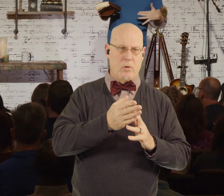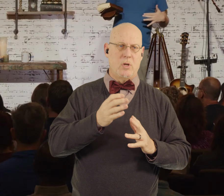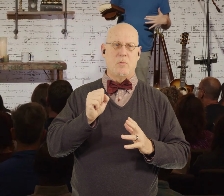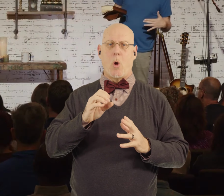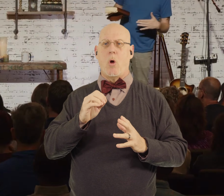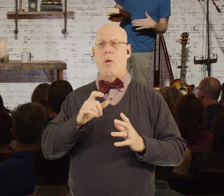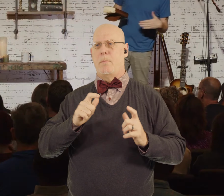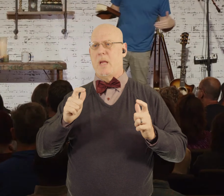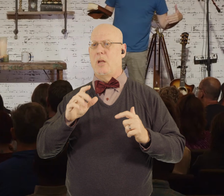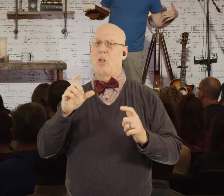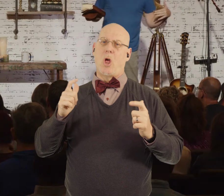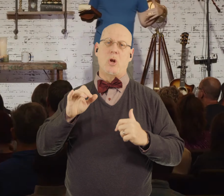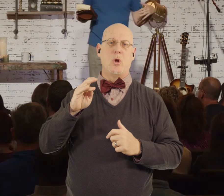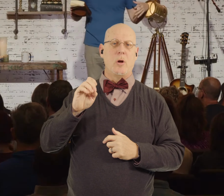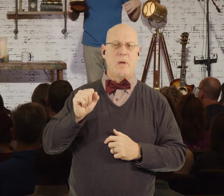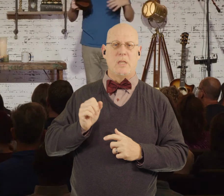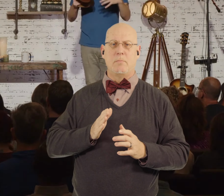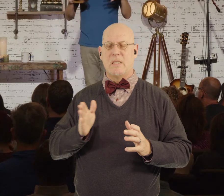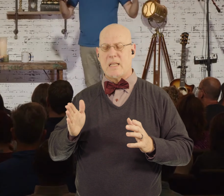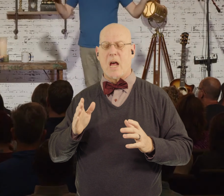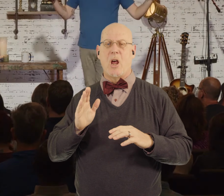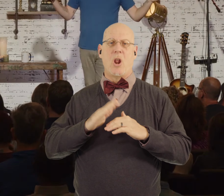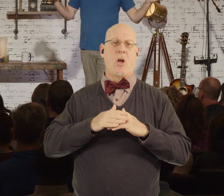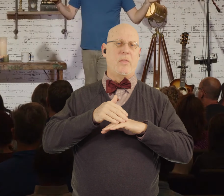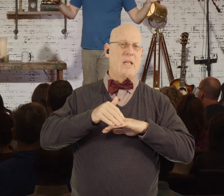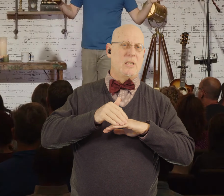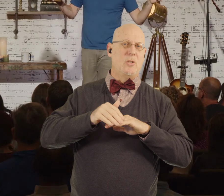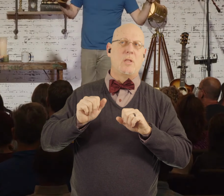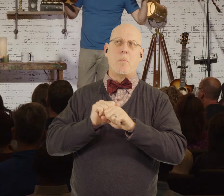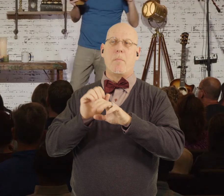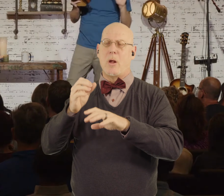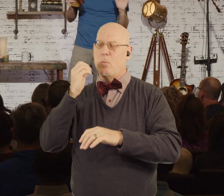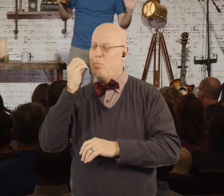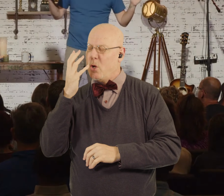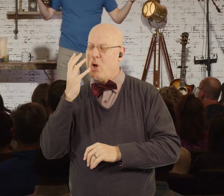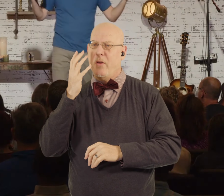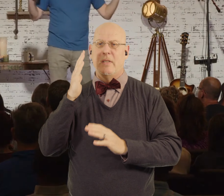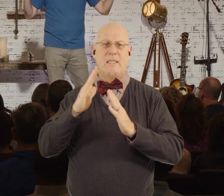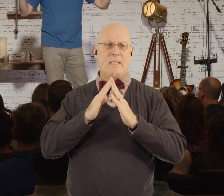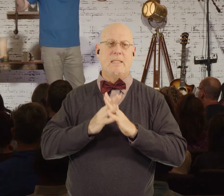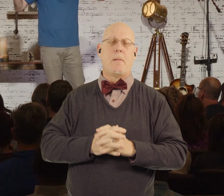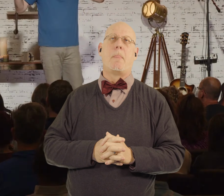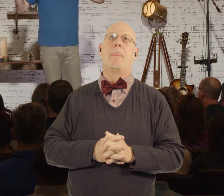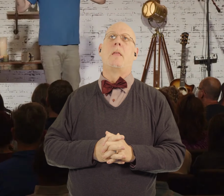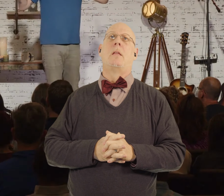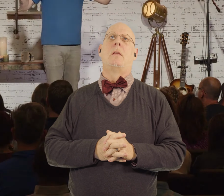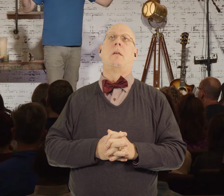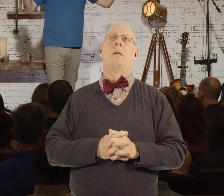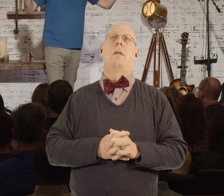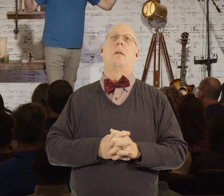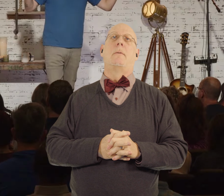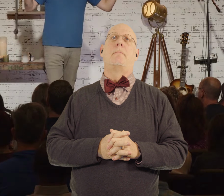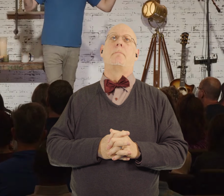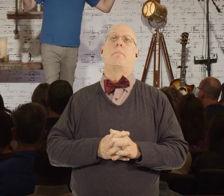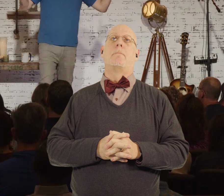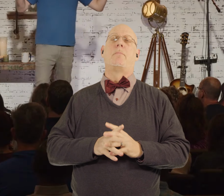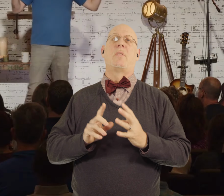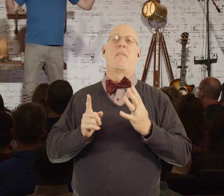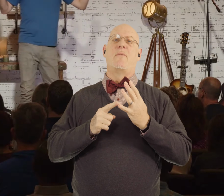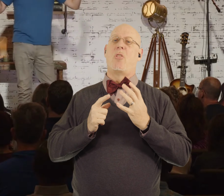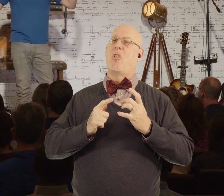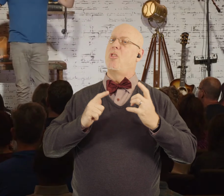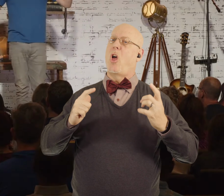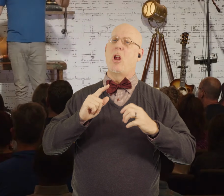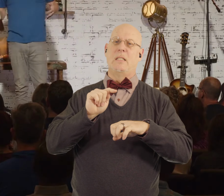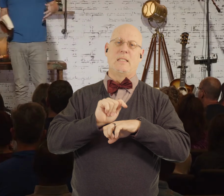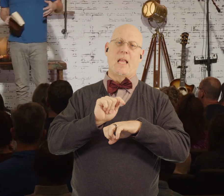River flowing through it, small Pactolus River, large Hermes River flowing beside it, right on the cusp of the mountains, beautiful city.